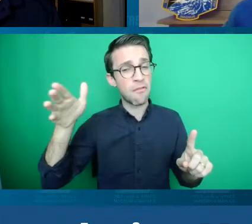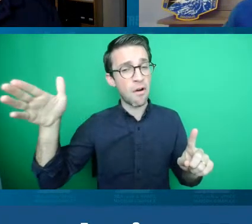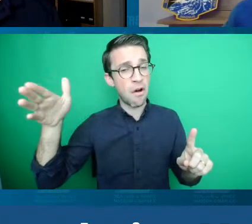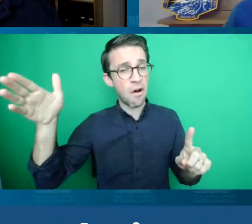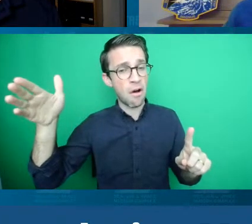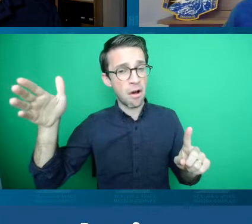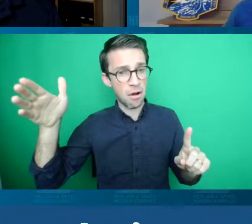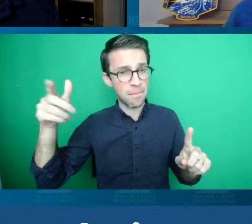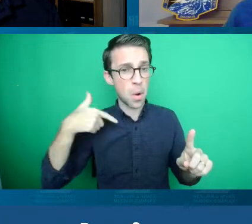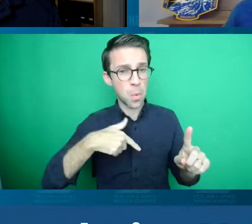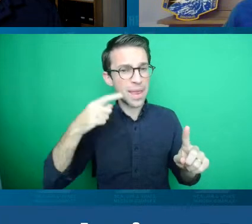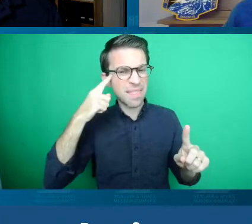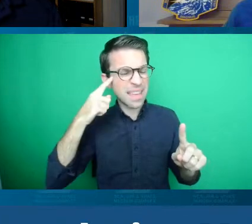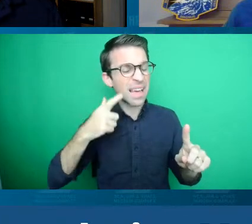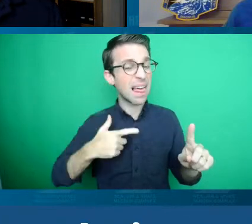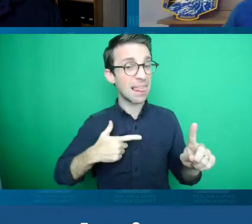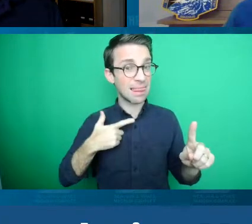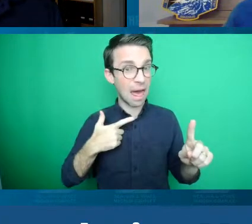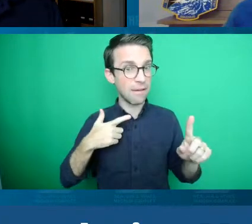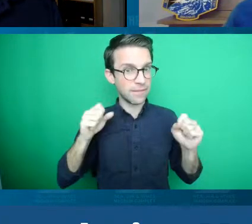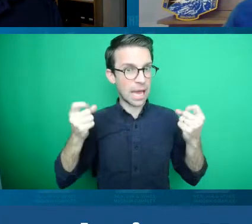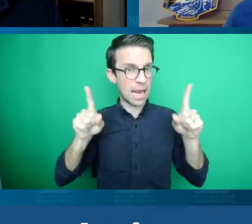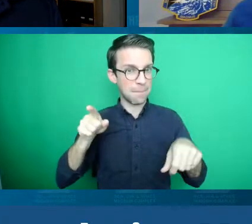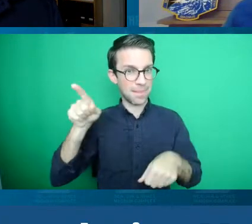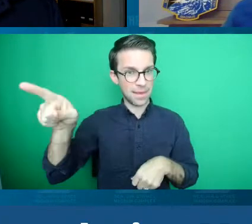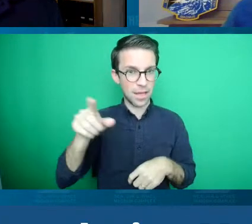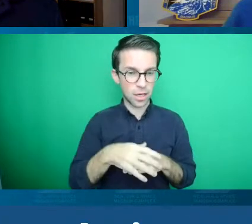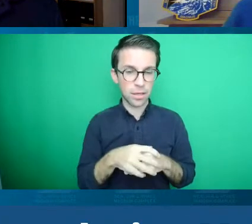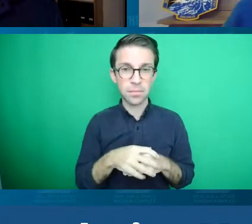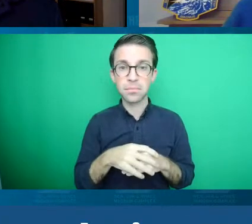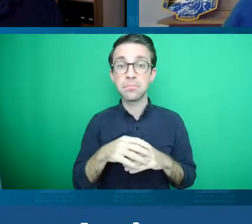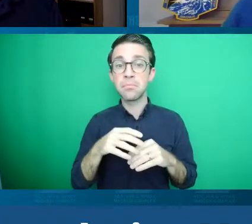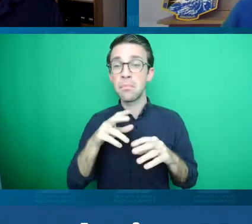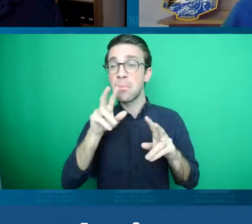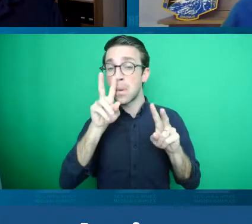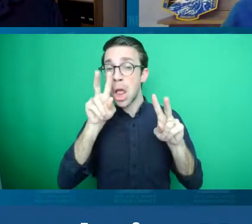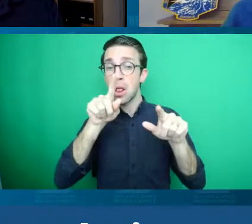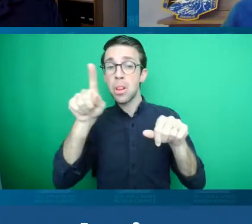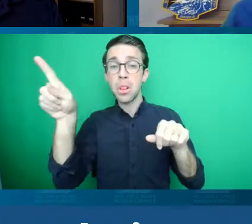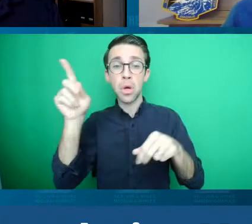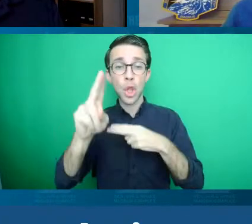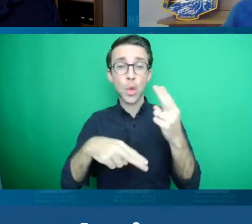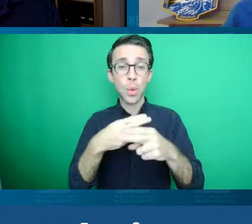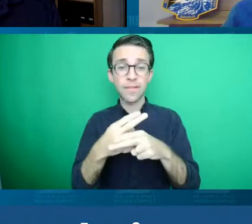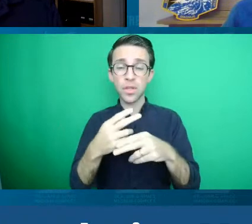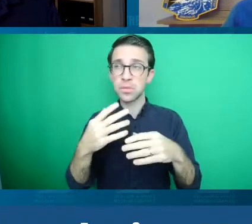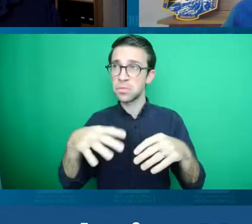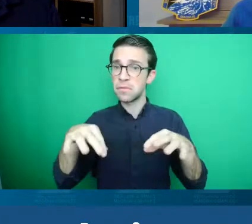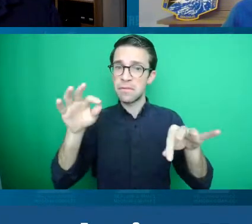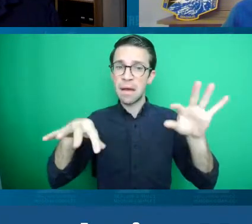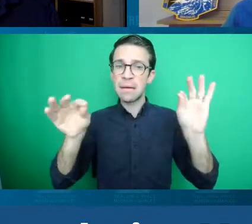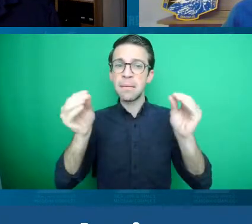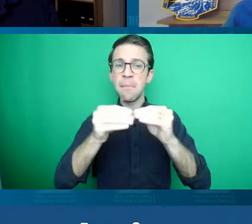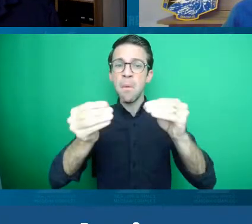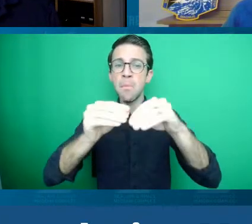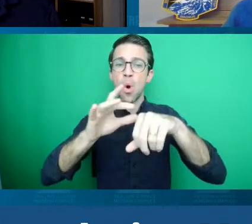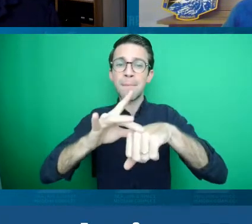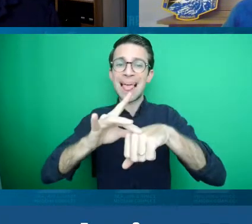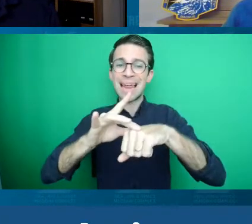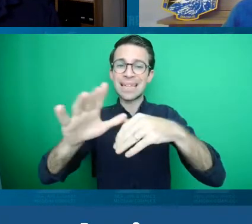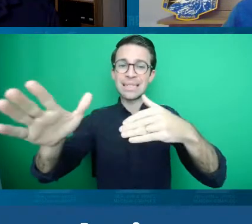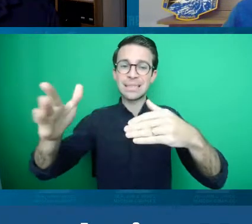we look out into the universe, we're finding more and more planets around different stars,